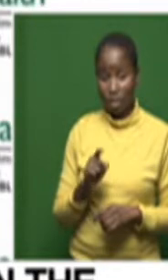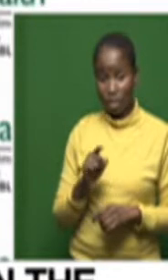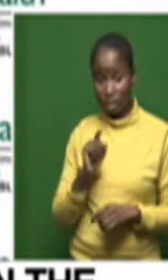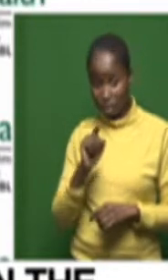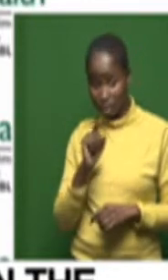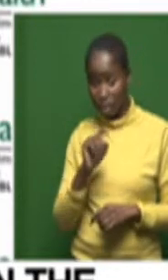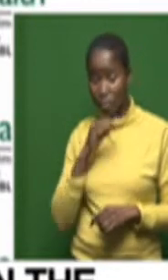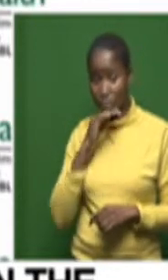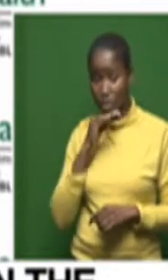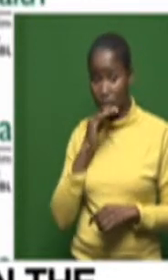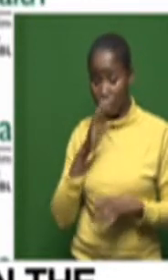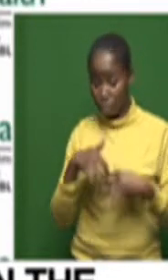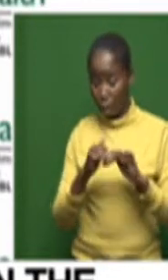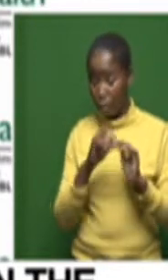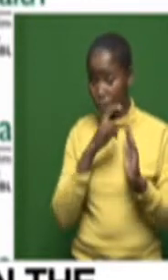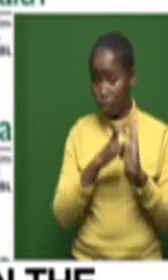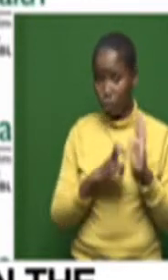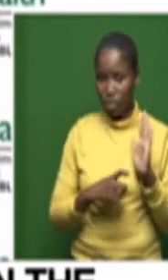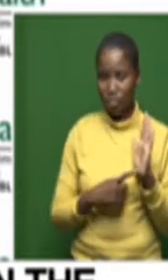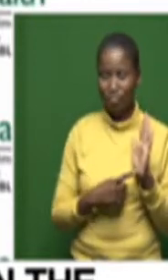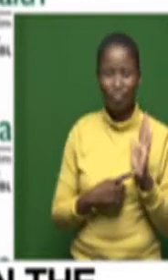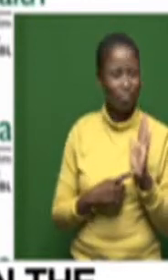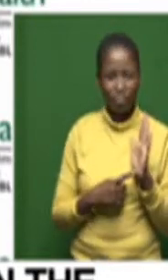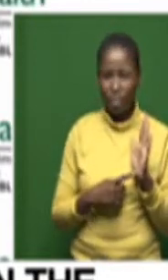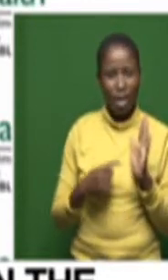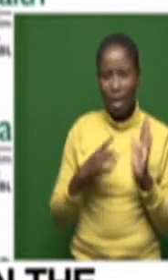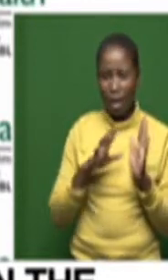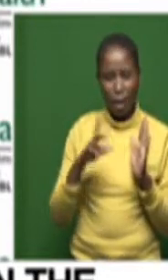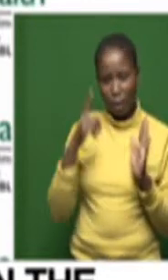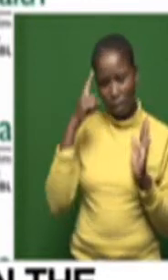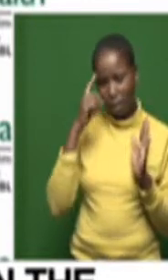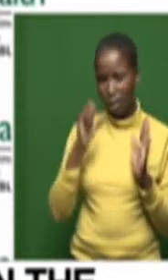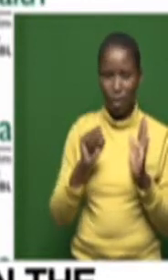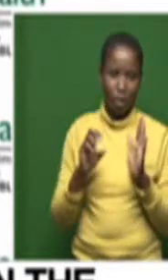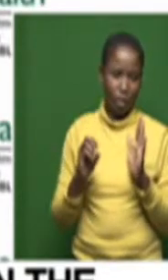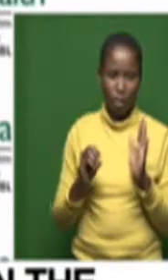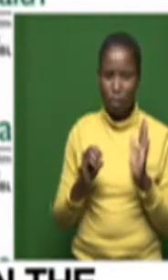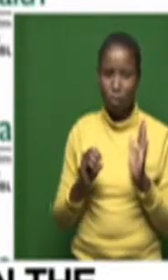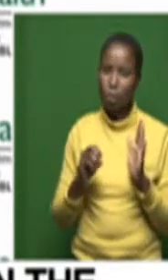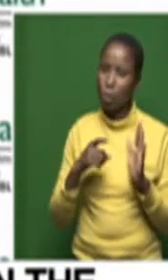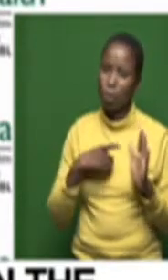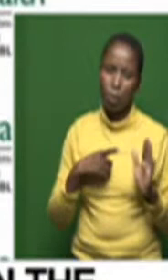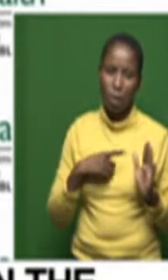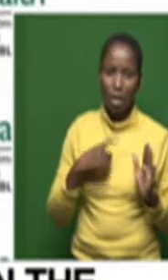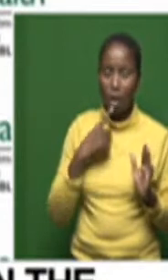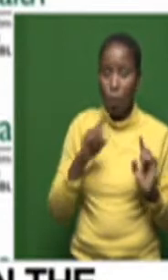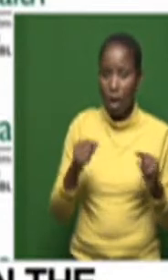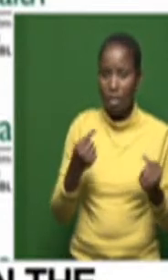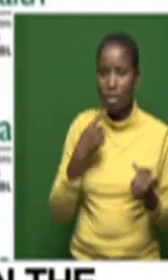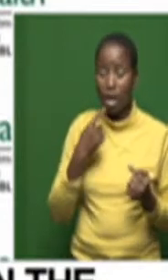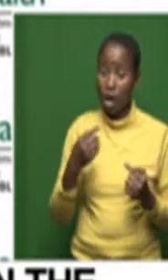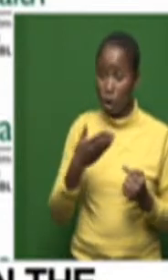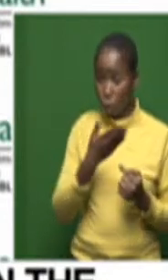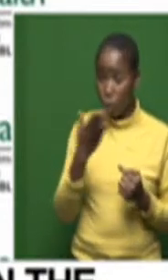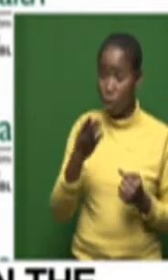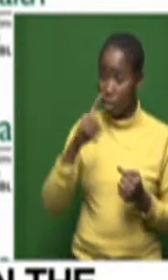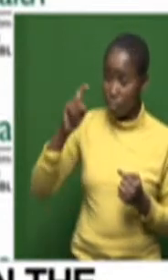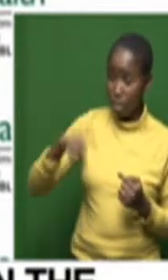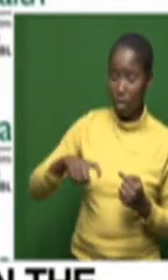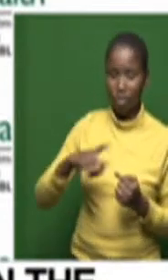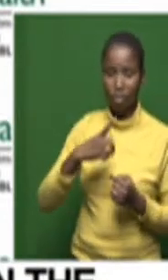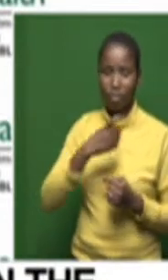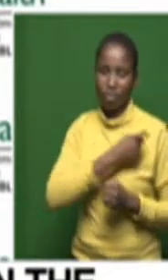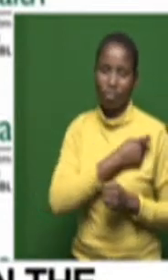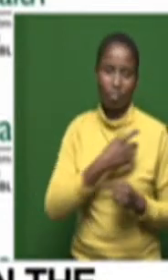a regulation as part of the disaster management to say every adult is compulsory. So that's